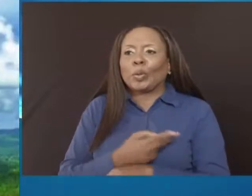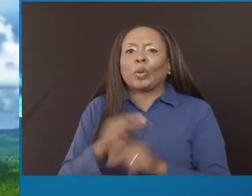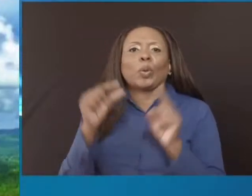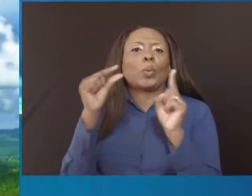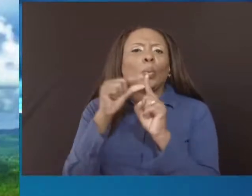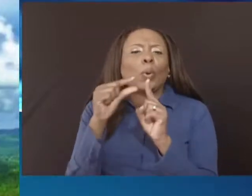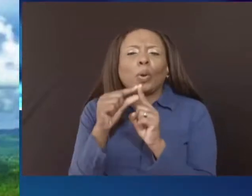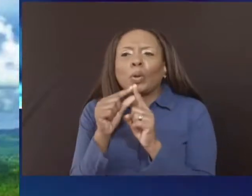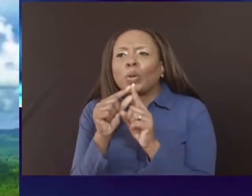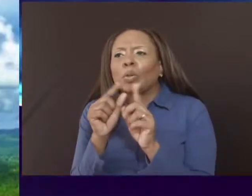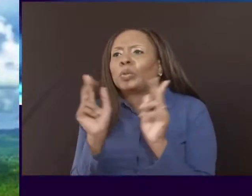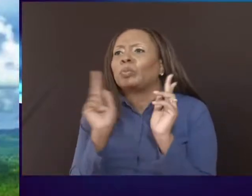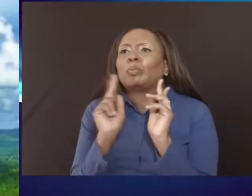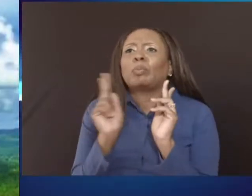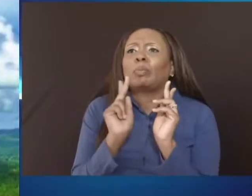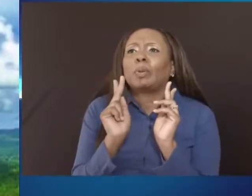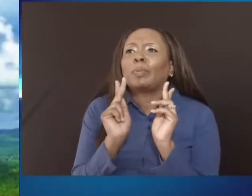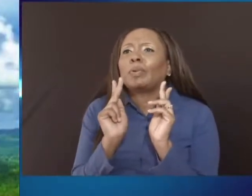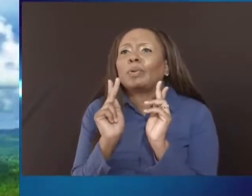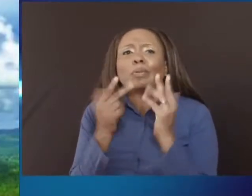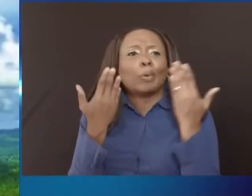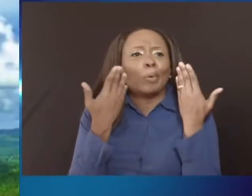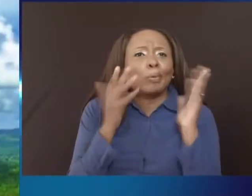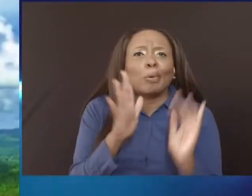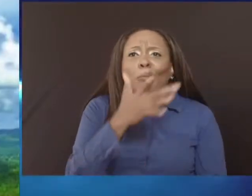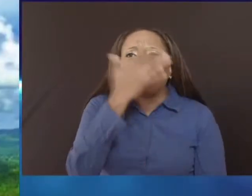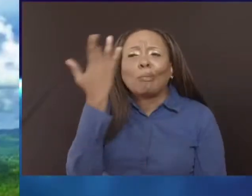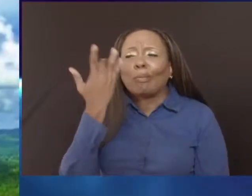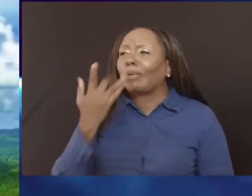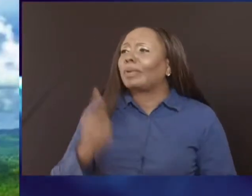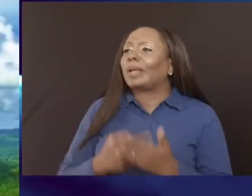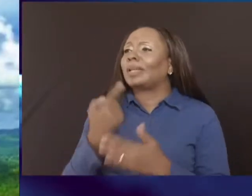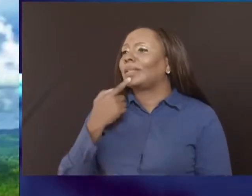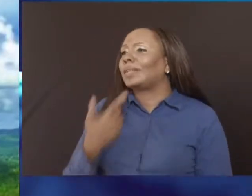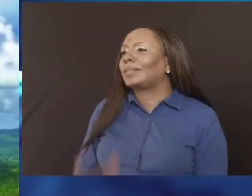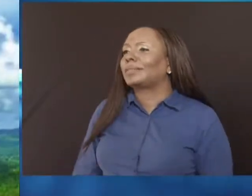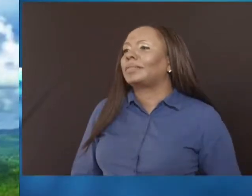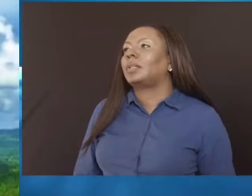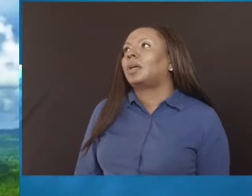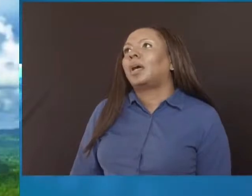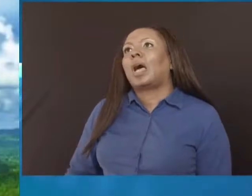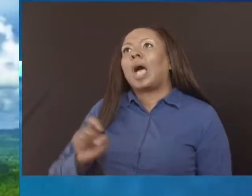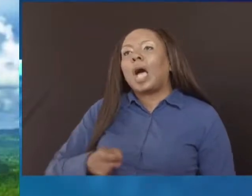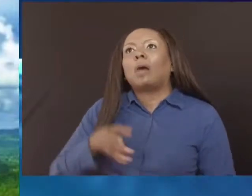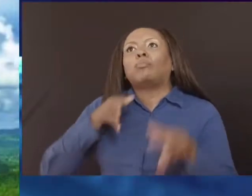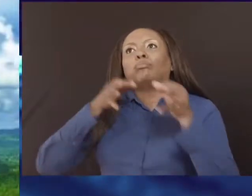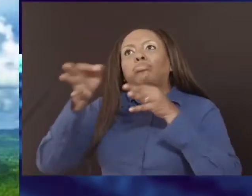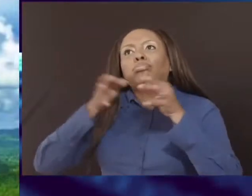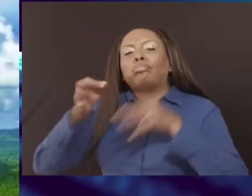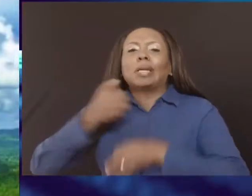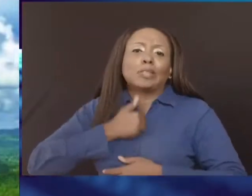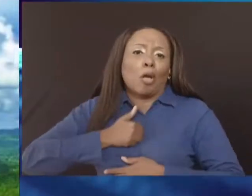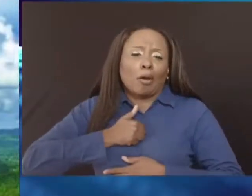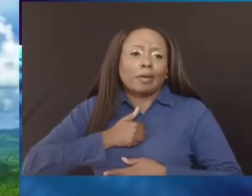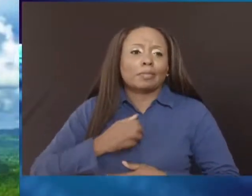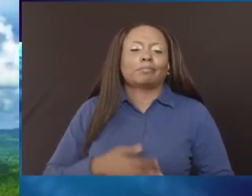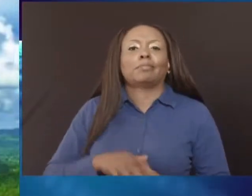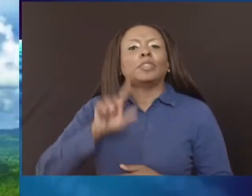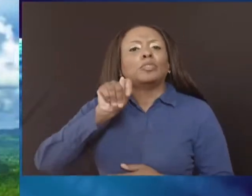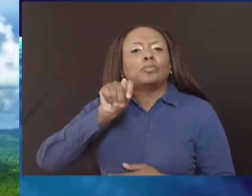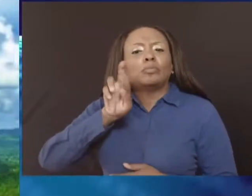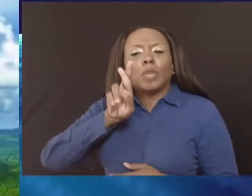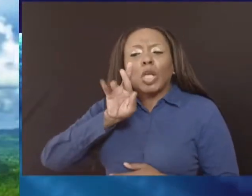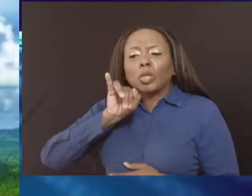we assume that persons know, and I often have to knock myself on the head and say, Dana, break it all the way down. Yes, so triaging is